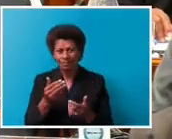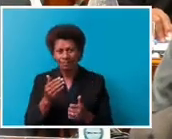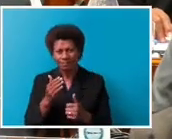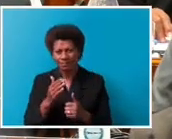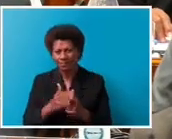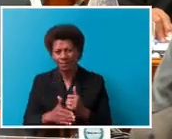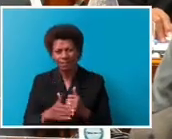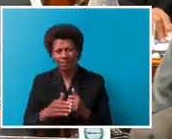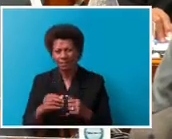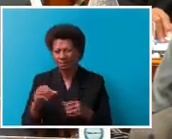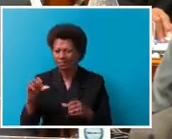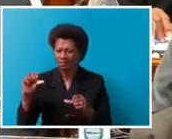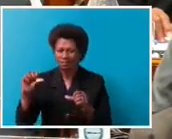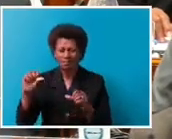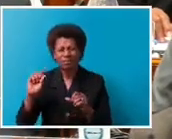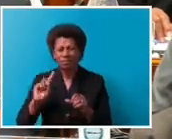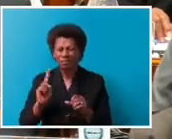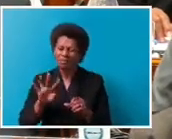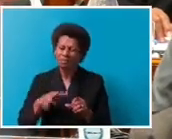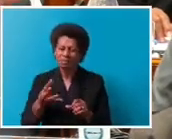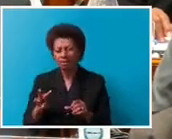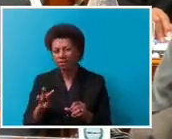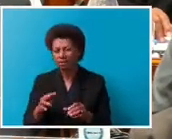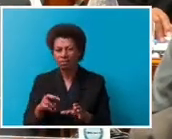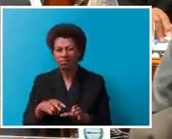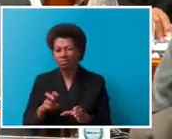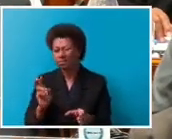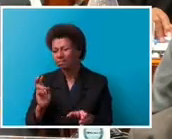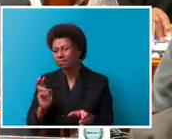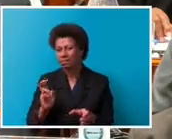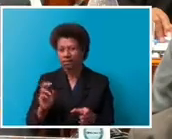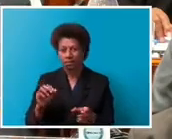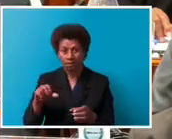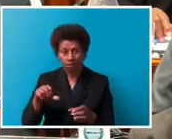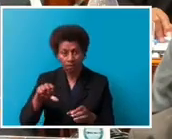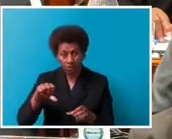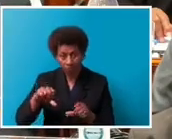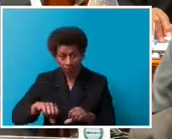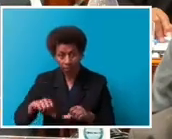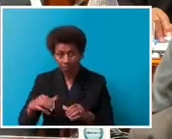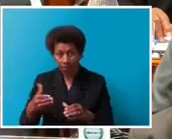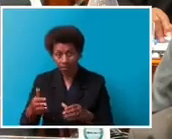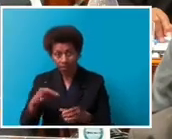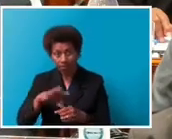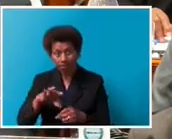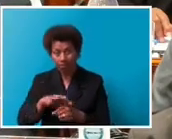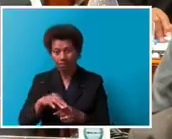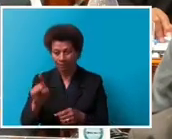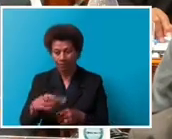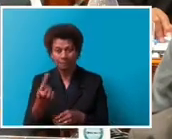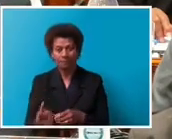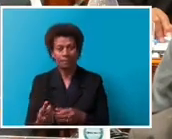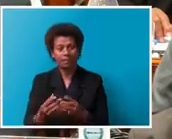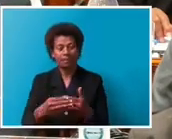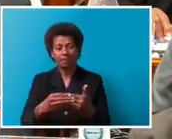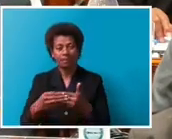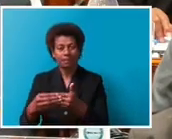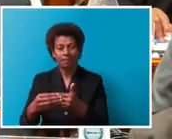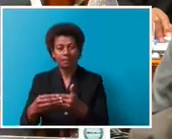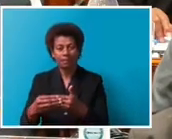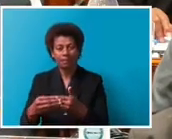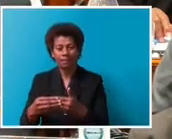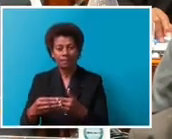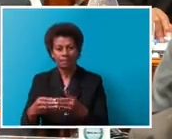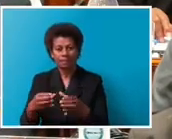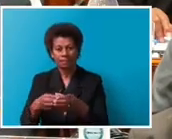general election in 1999, not as a candidate, but as leader of his then party. When asked